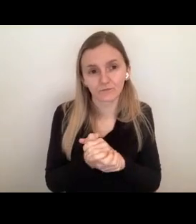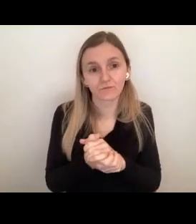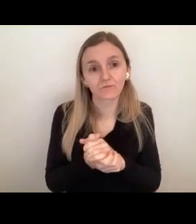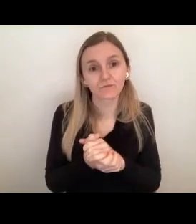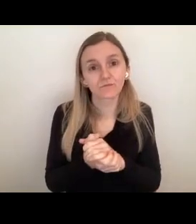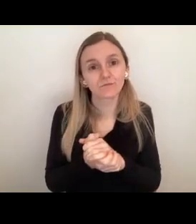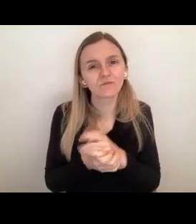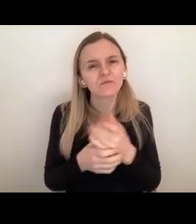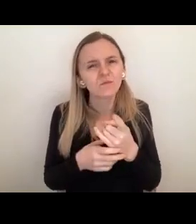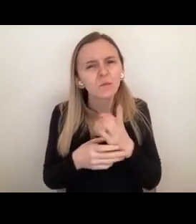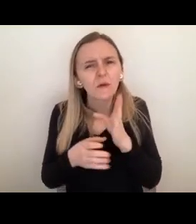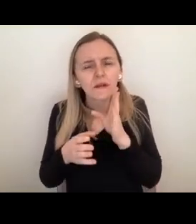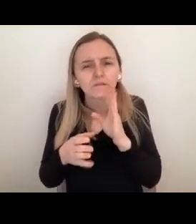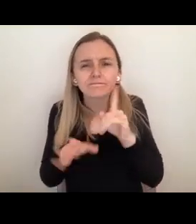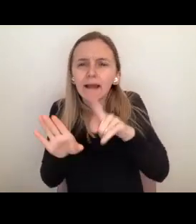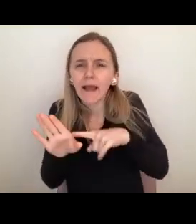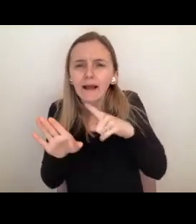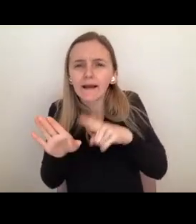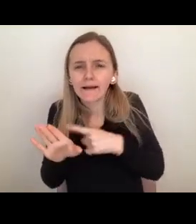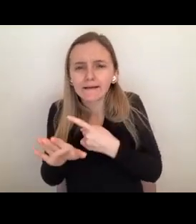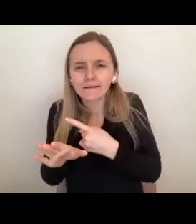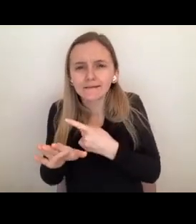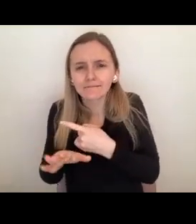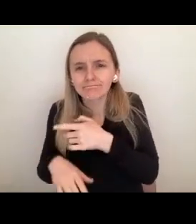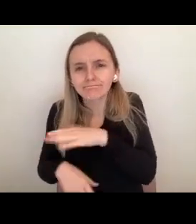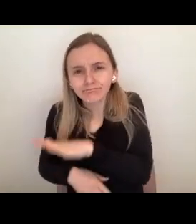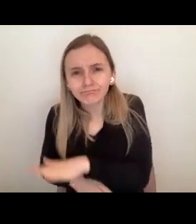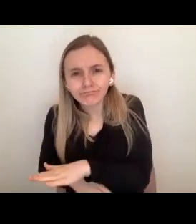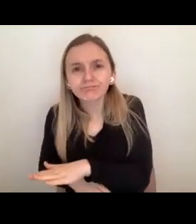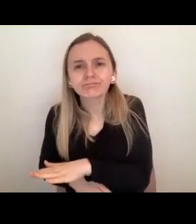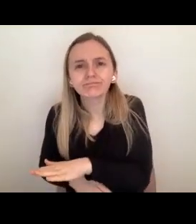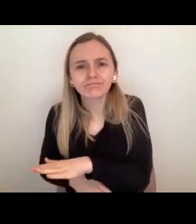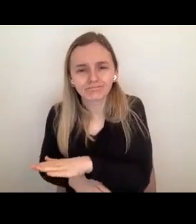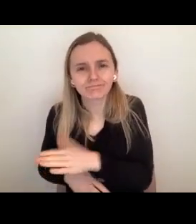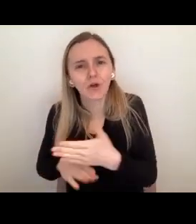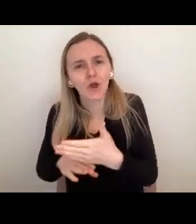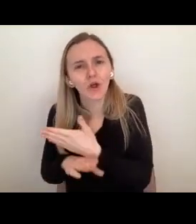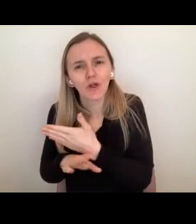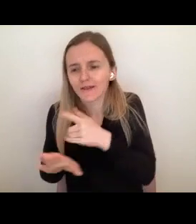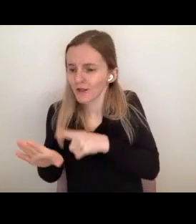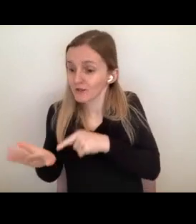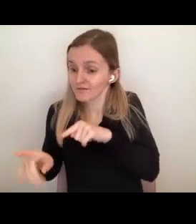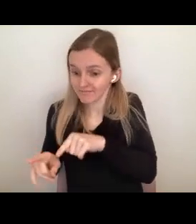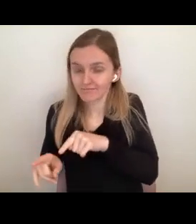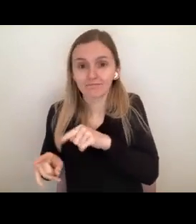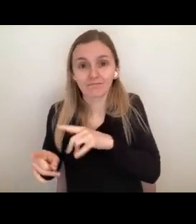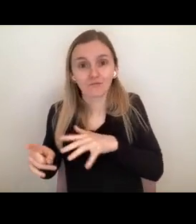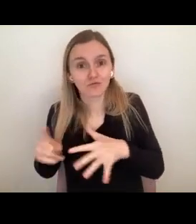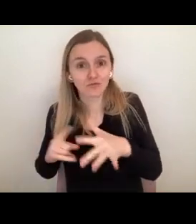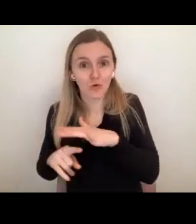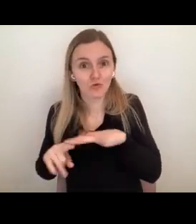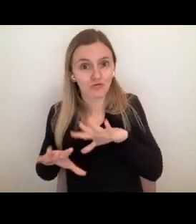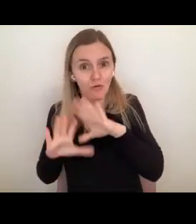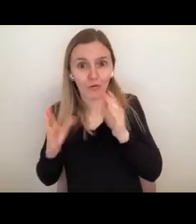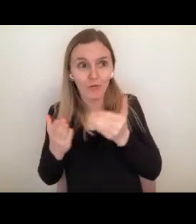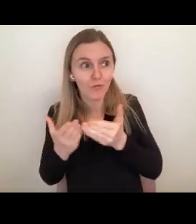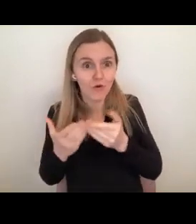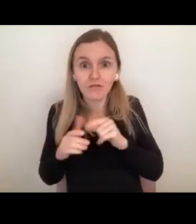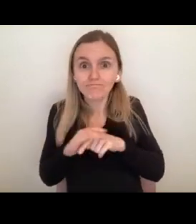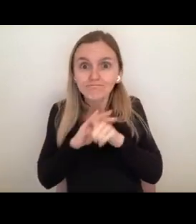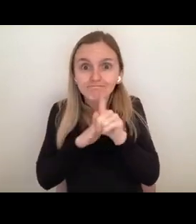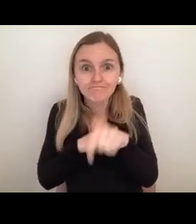years, a child goes into their social world, and this is how they're really learning. Typically, we